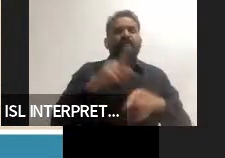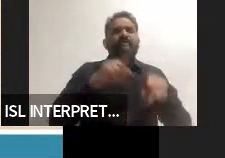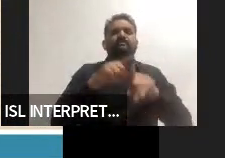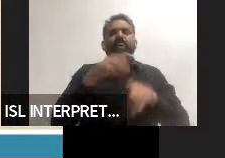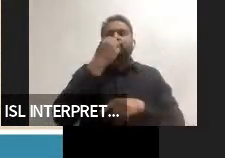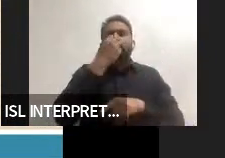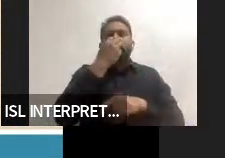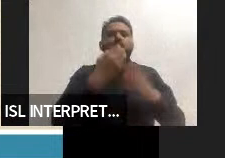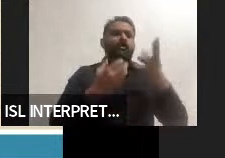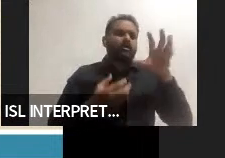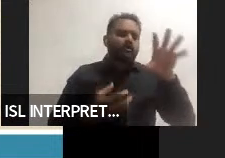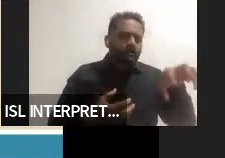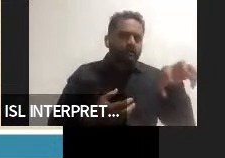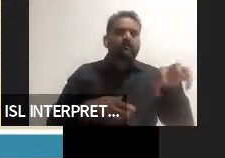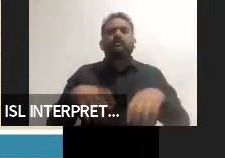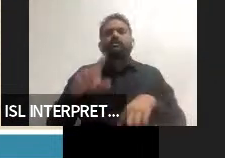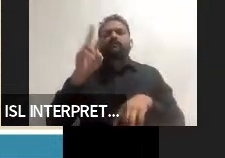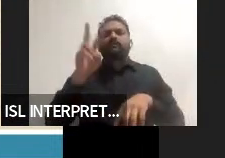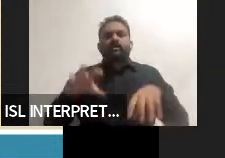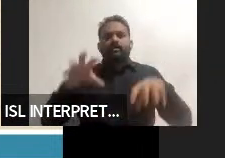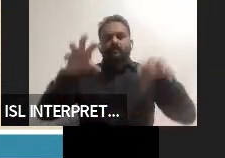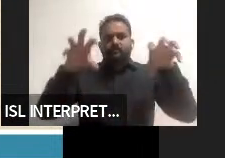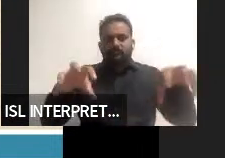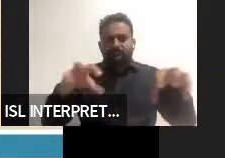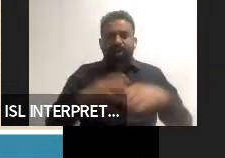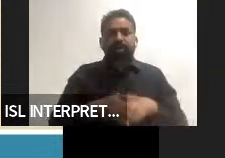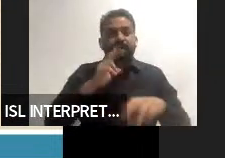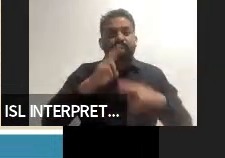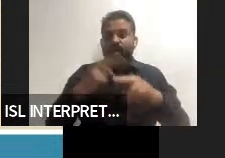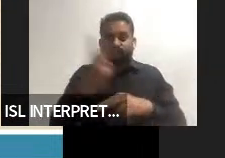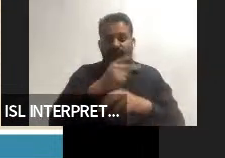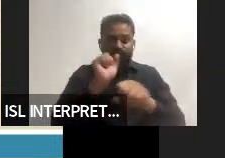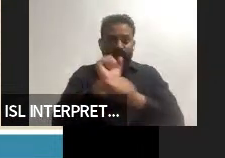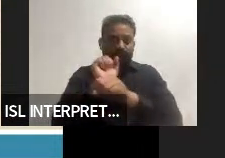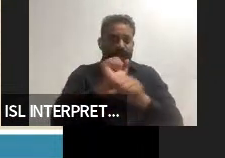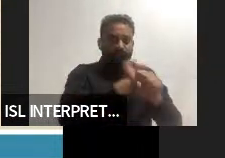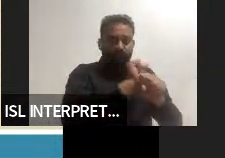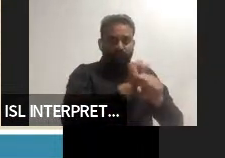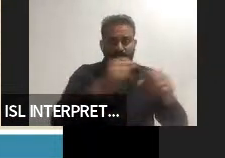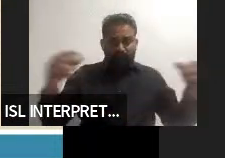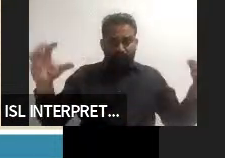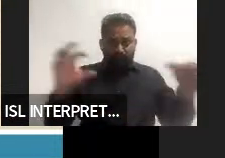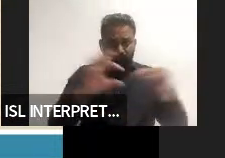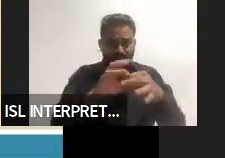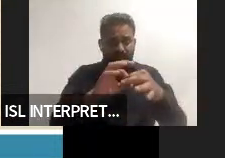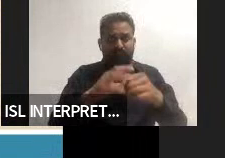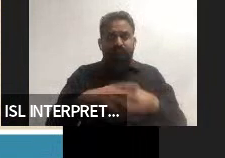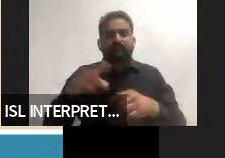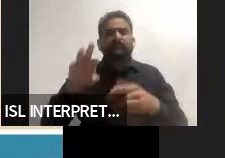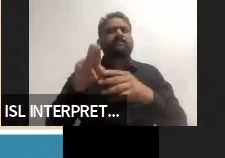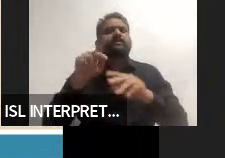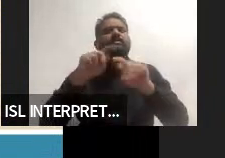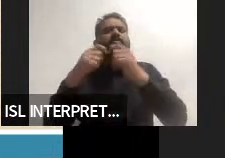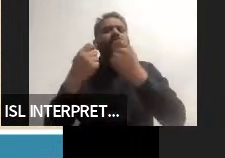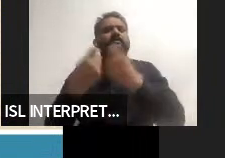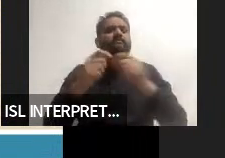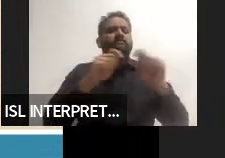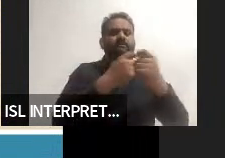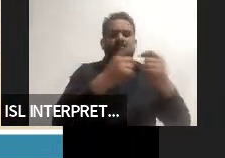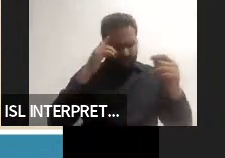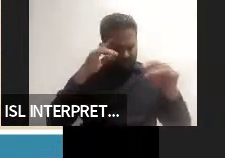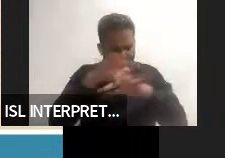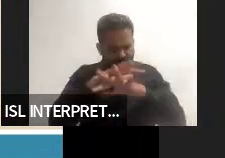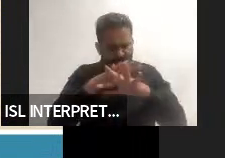example. And if they are all working together, the general tendency of the team is to prepare one memoranda, and